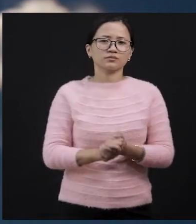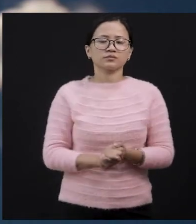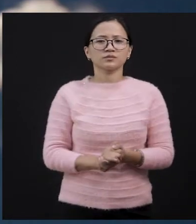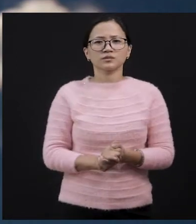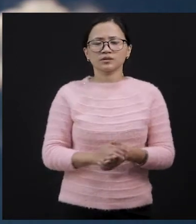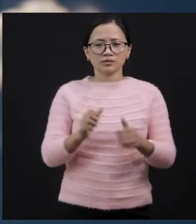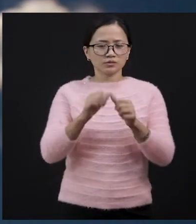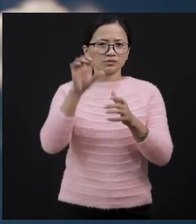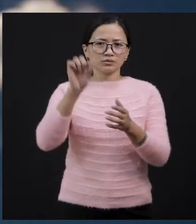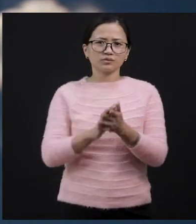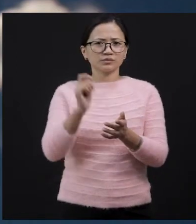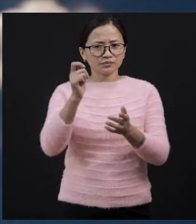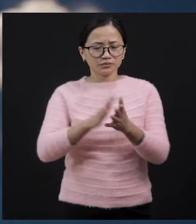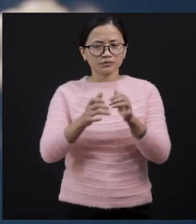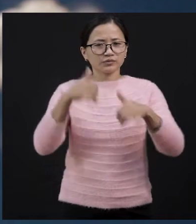doing activity.